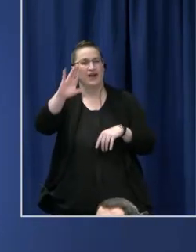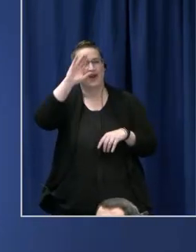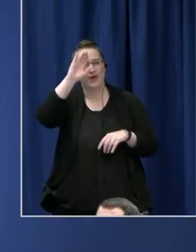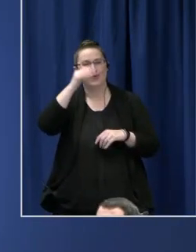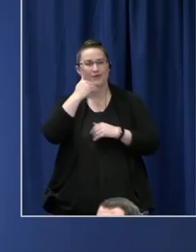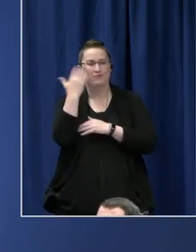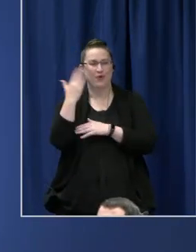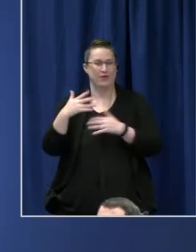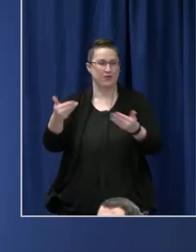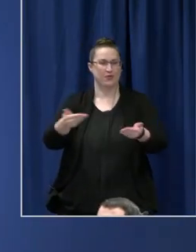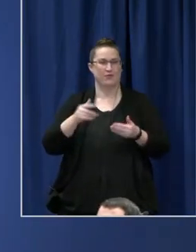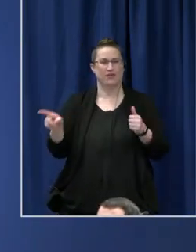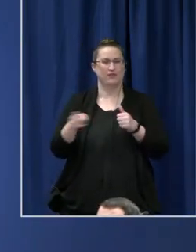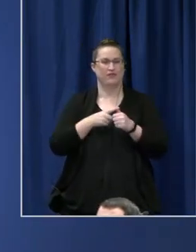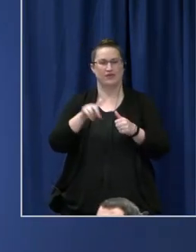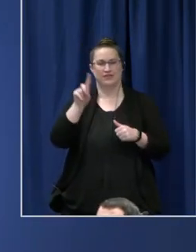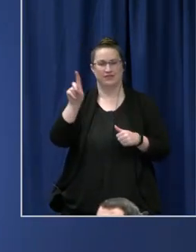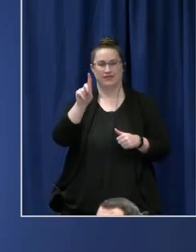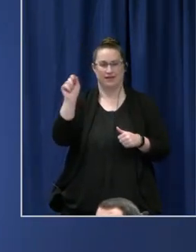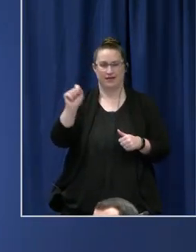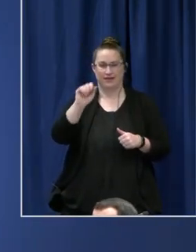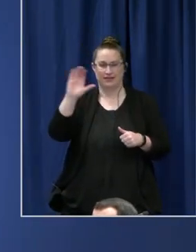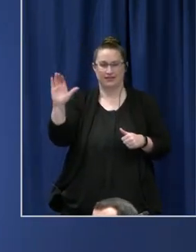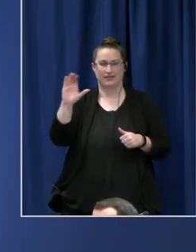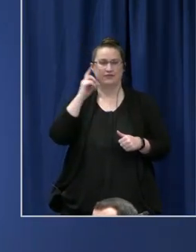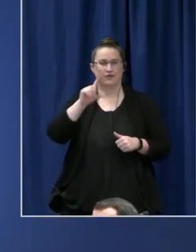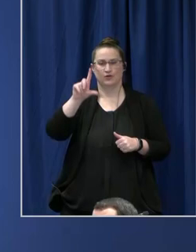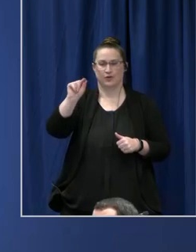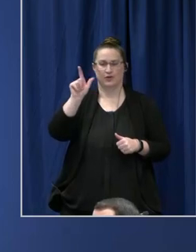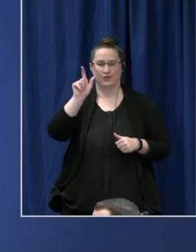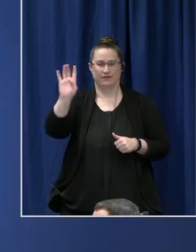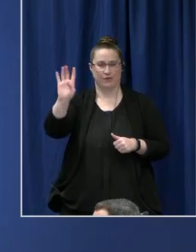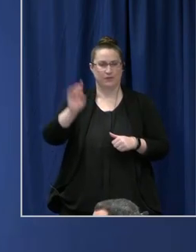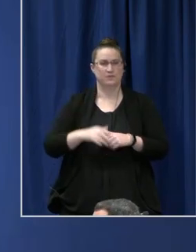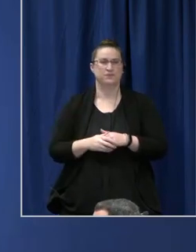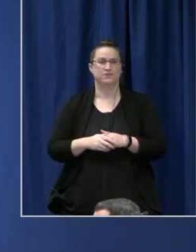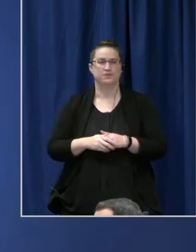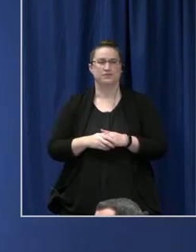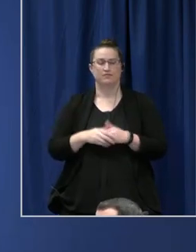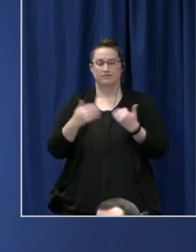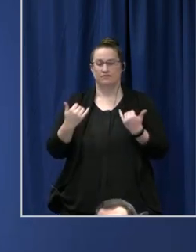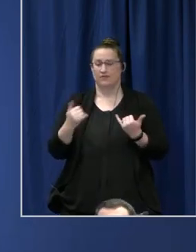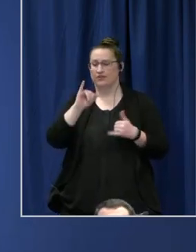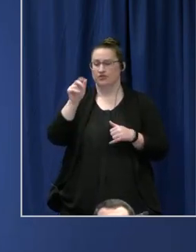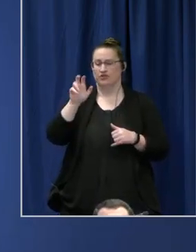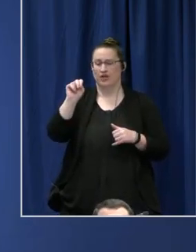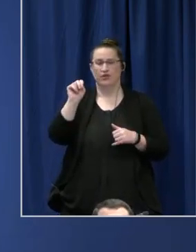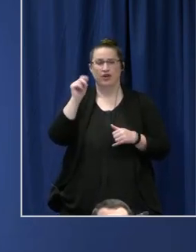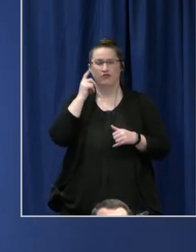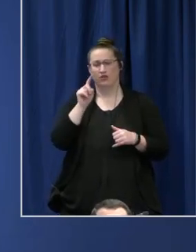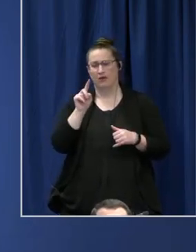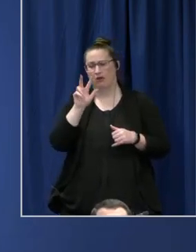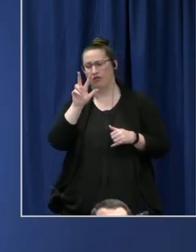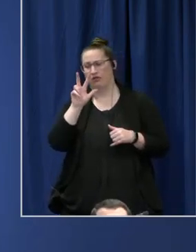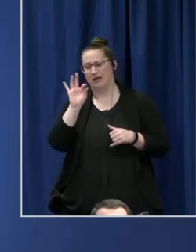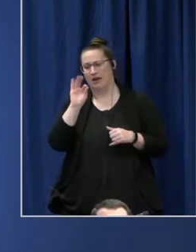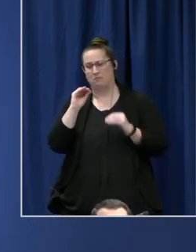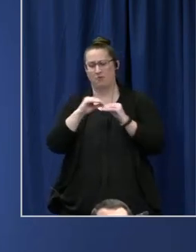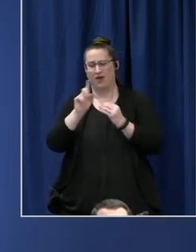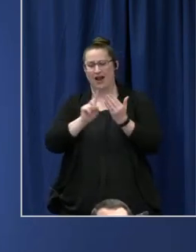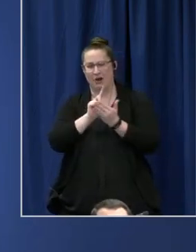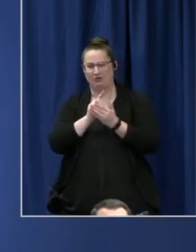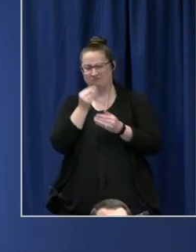first Disability Advisory Committee meeting of 2024. It's January for about 39 more hours, I